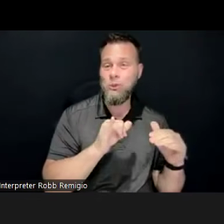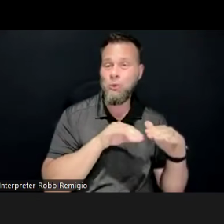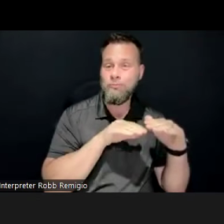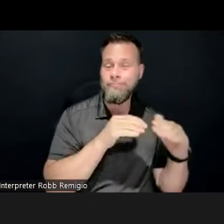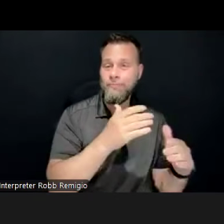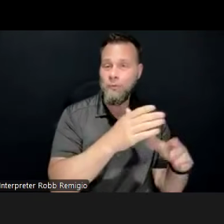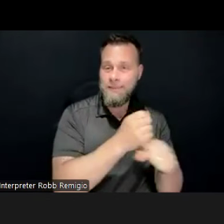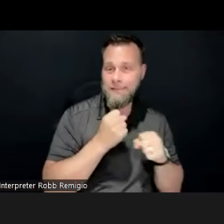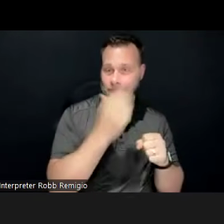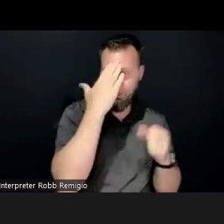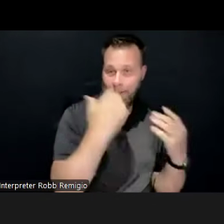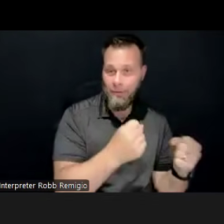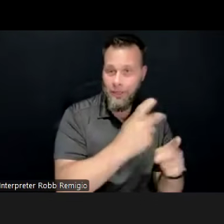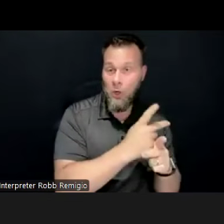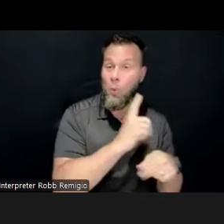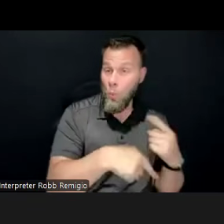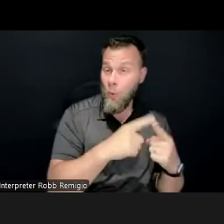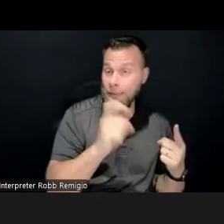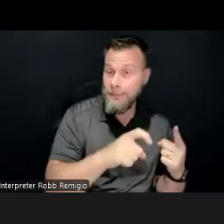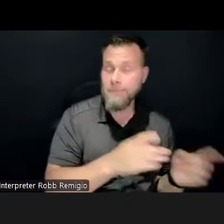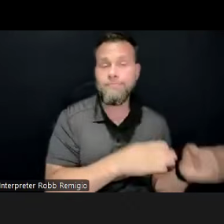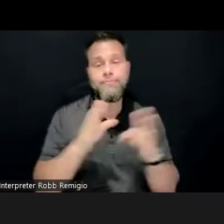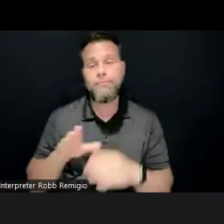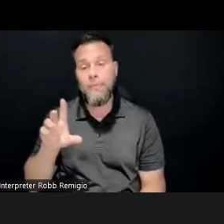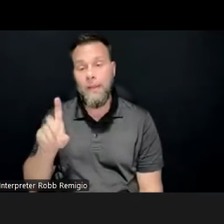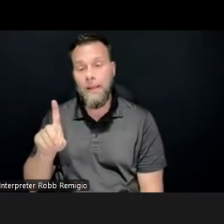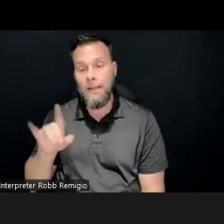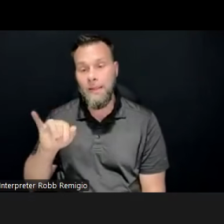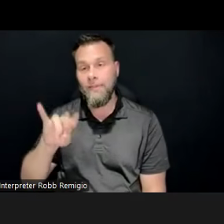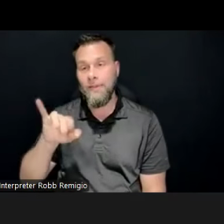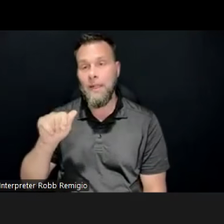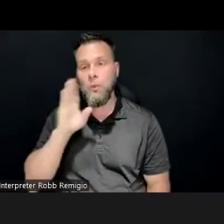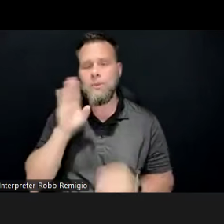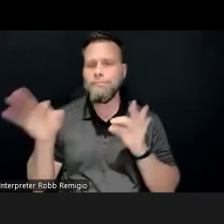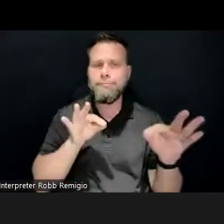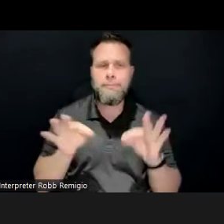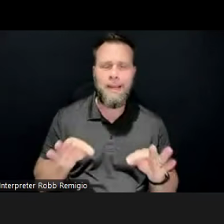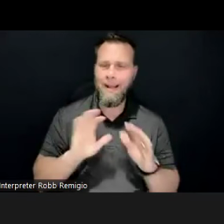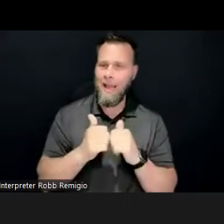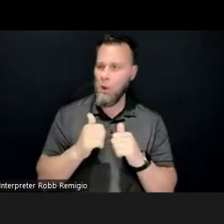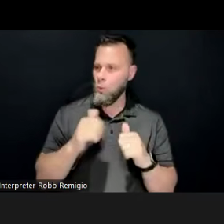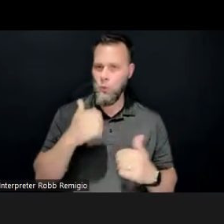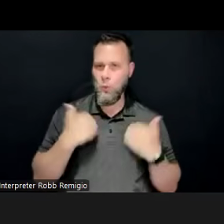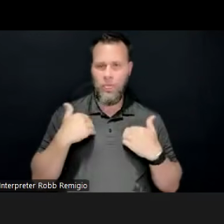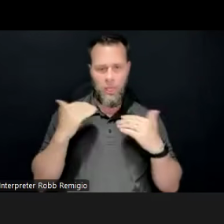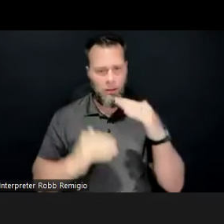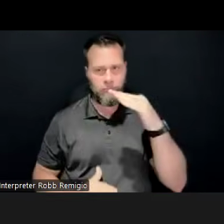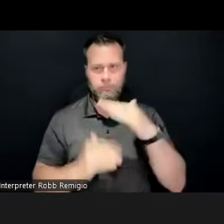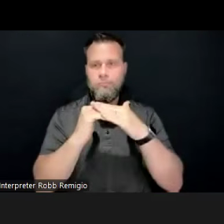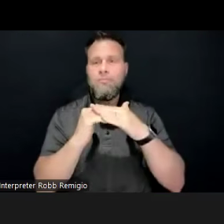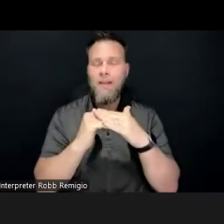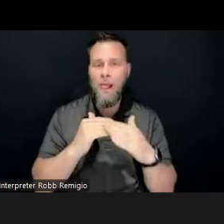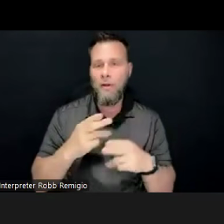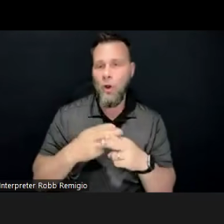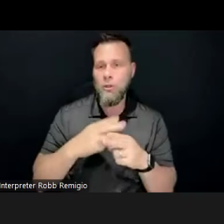it. Davina will now highlight how the supports in mental health care youth aging out of the foster care system received often did not